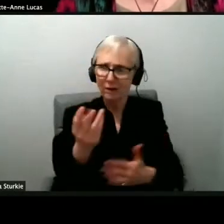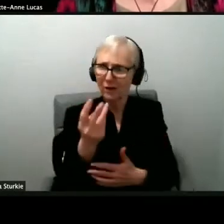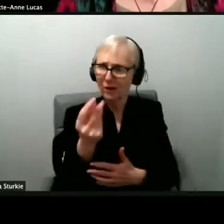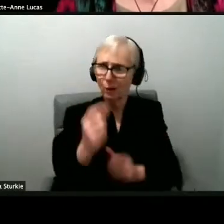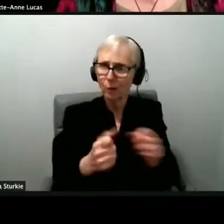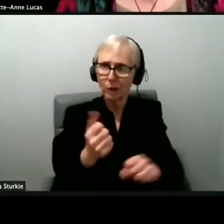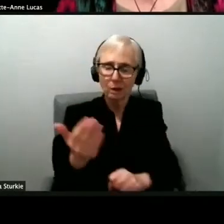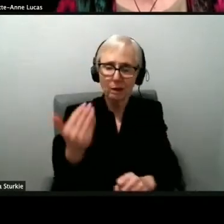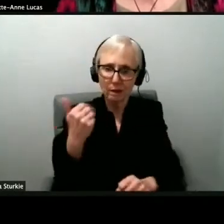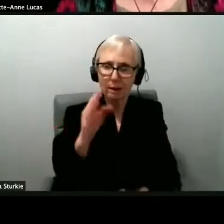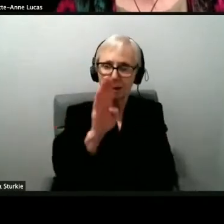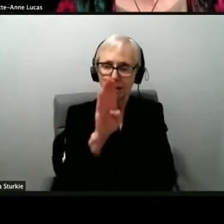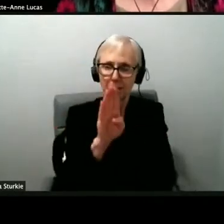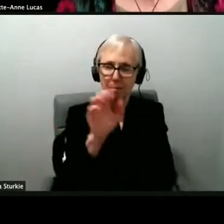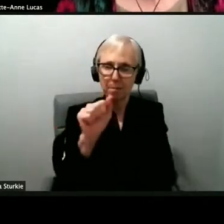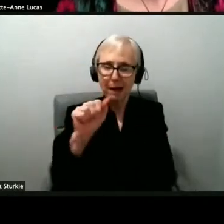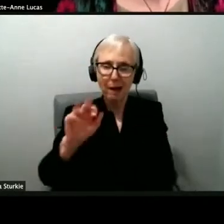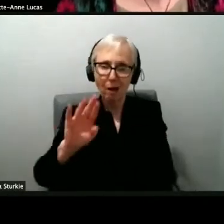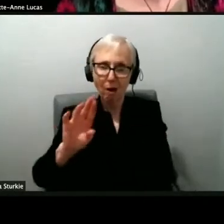So Bayard Martin.